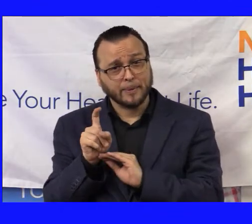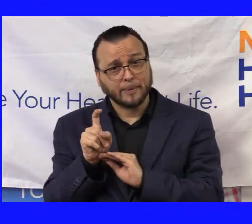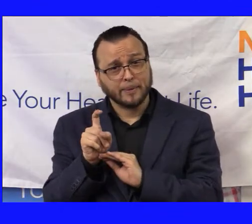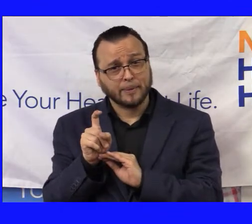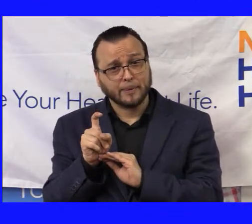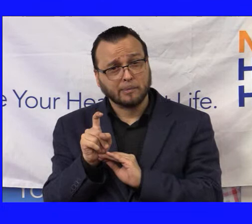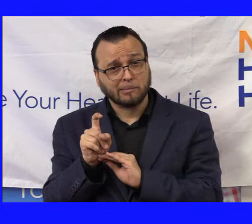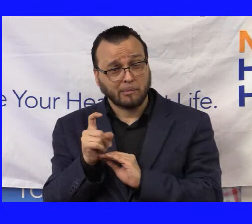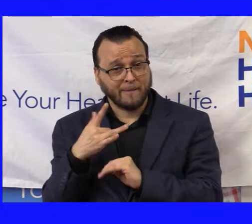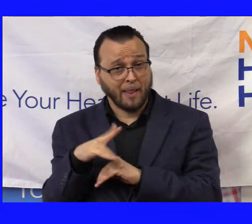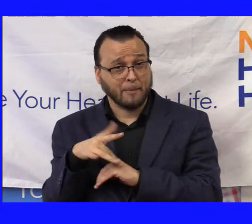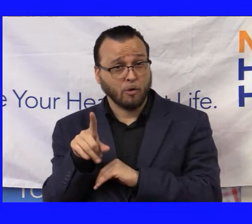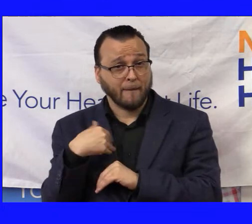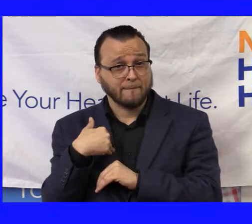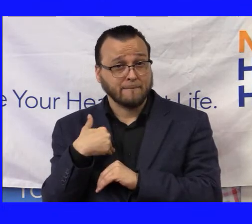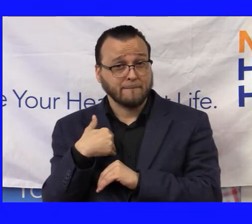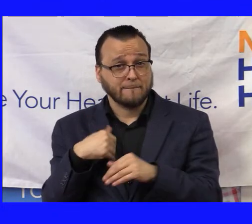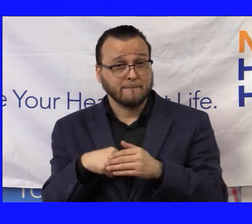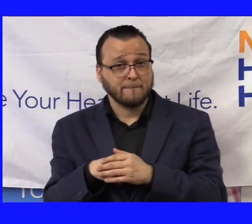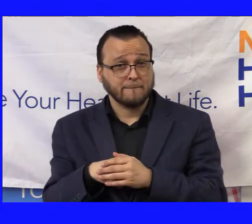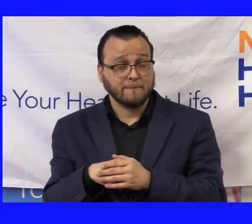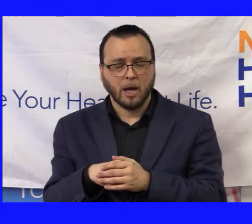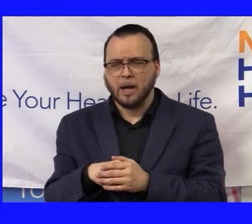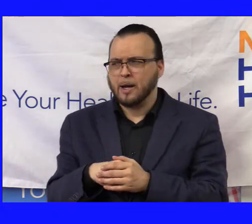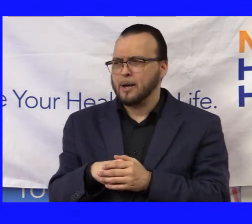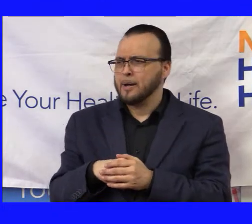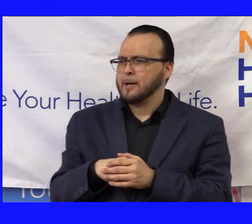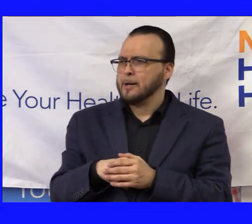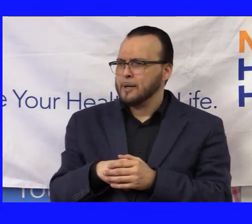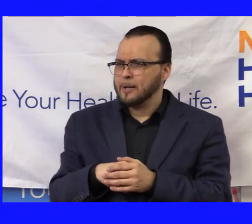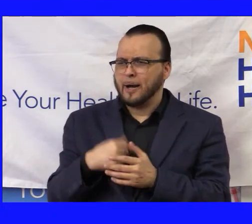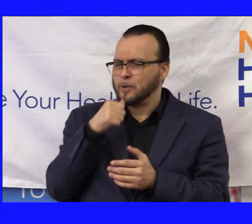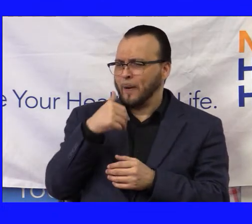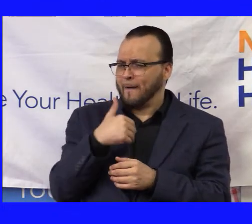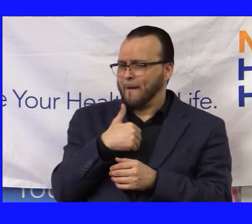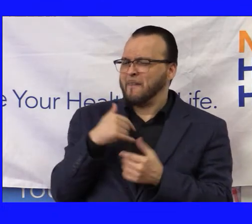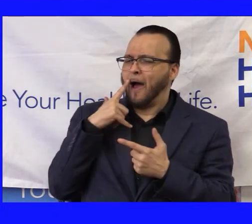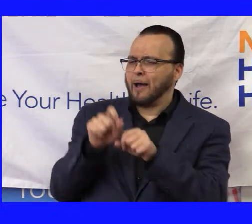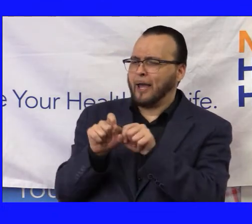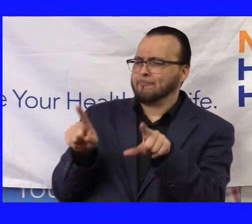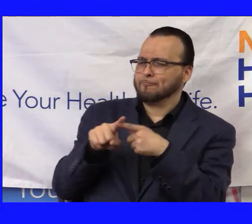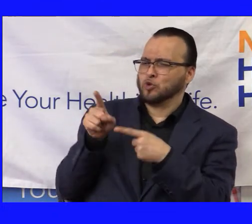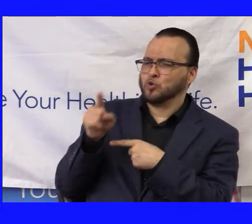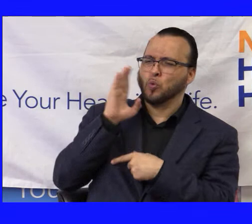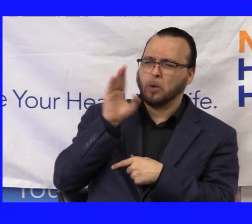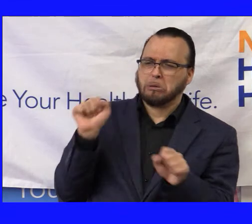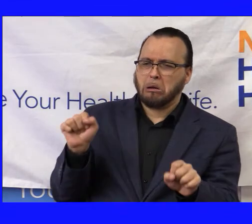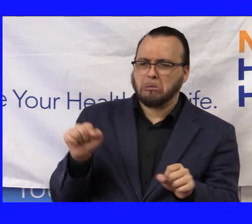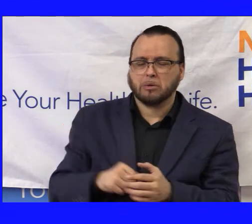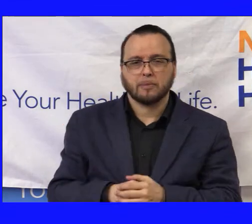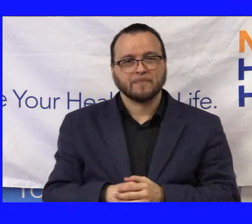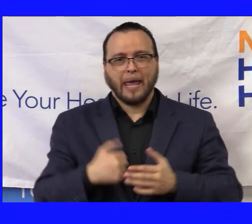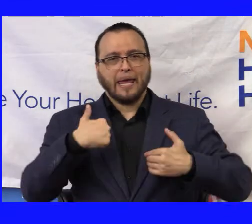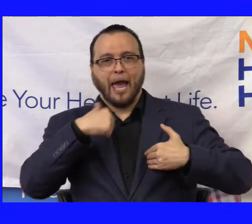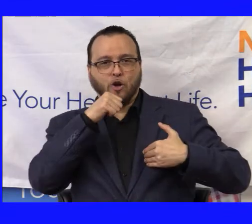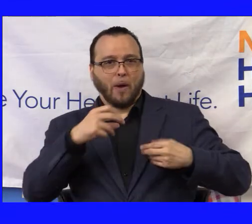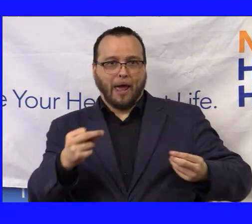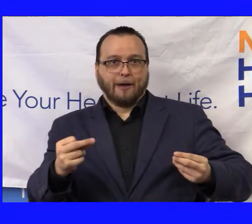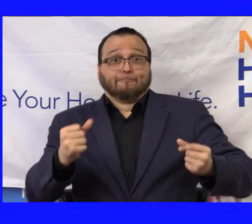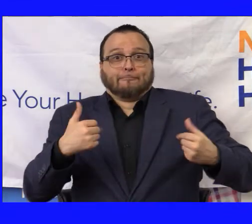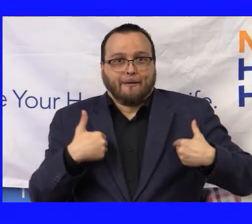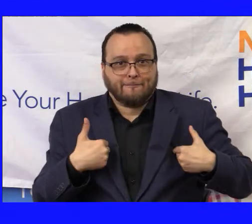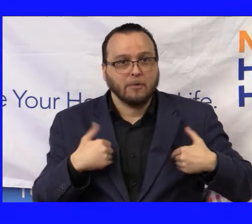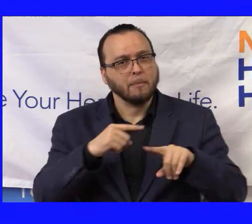right now? If we don't, we can get them to you. It's a great question. Jonathan, go ahead. Yeah, I don't have them handy, but I can get